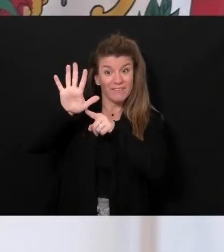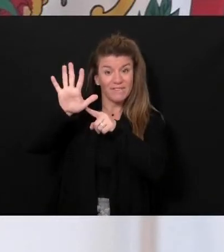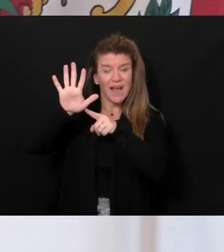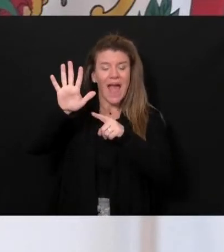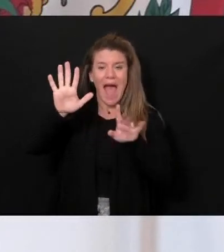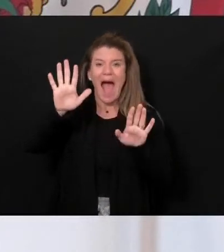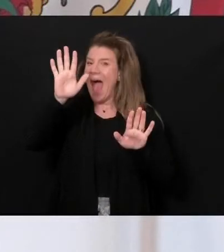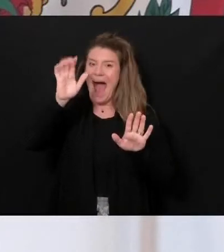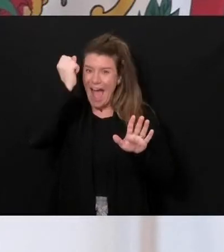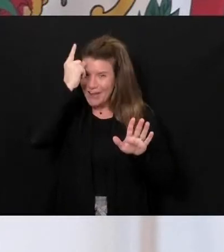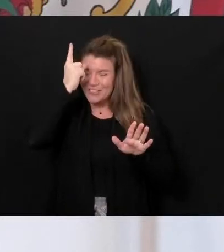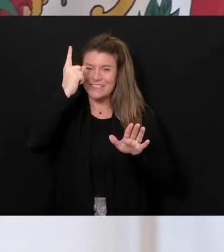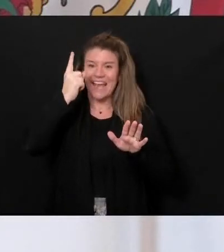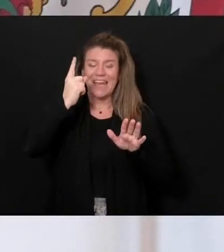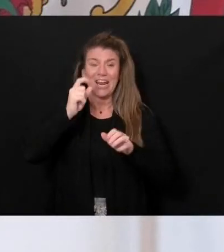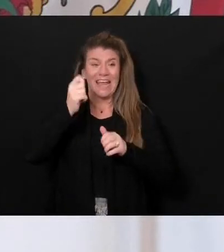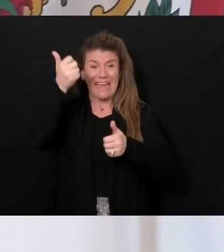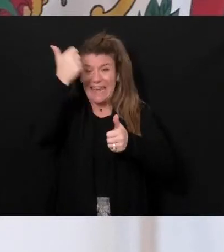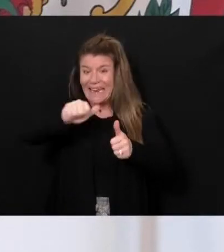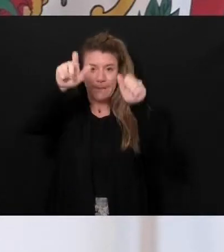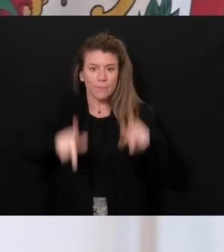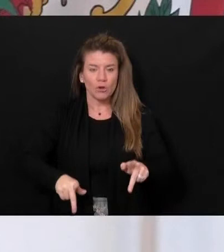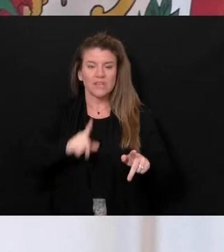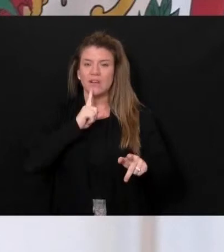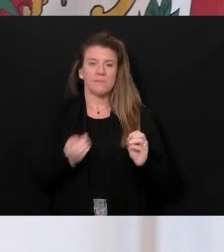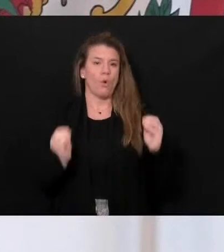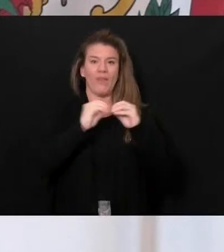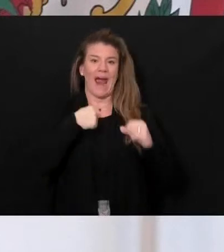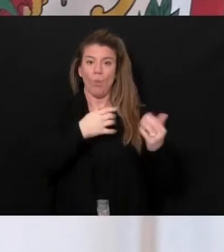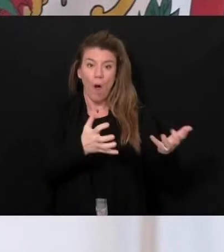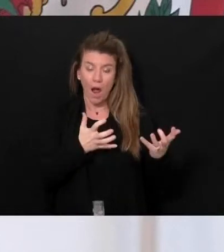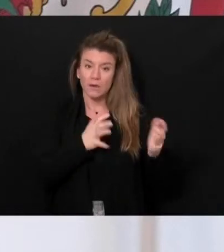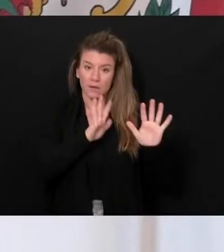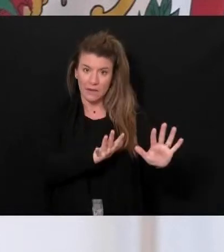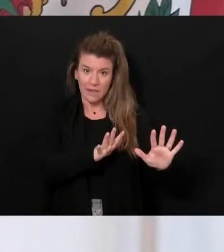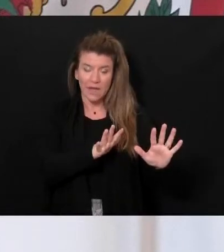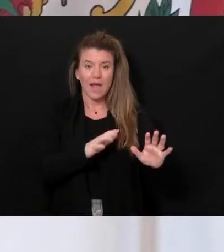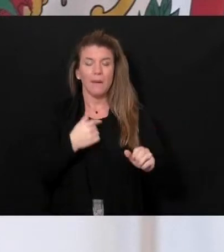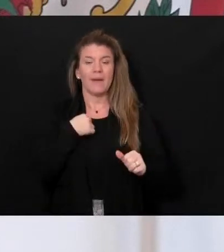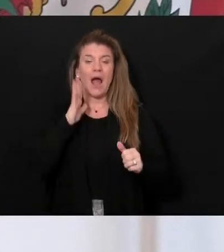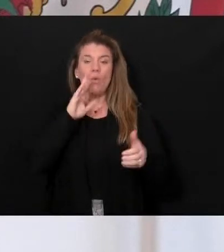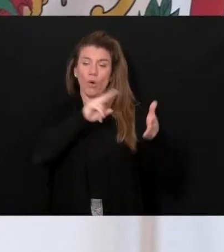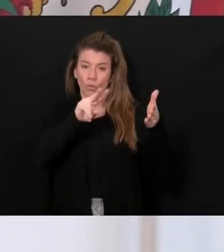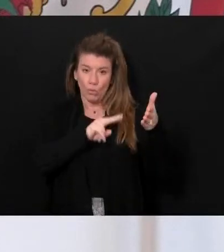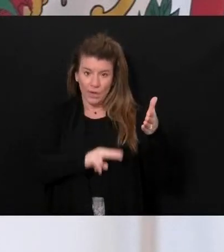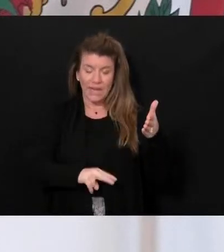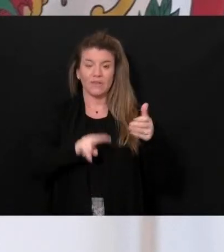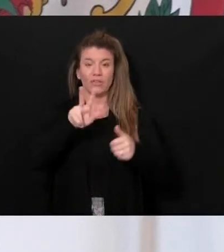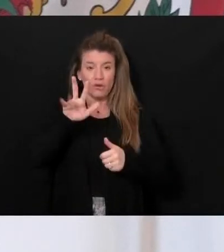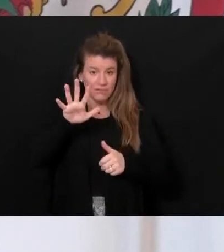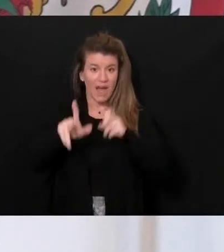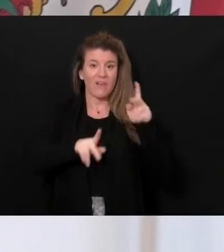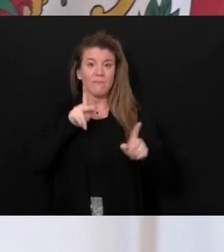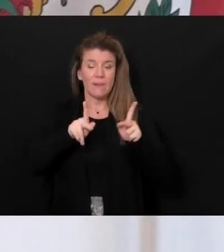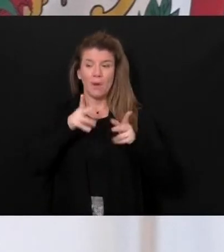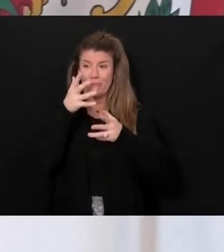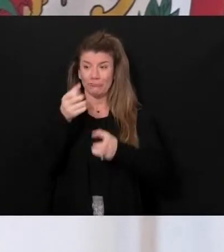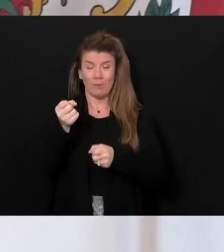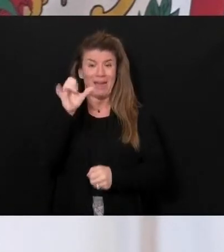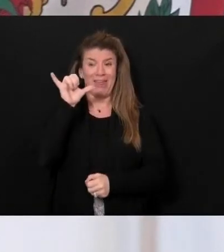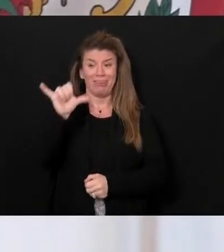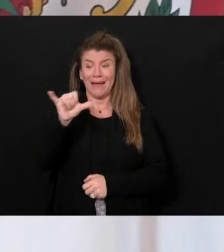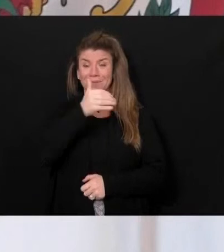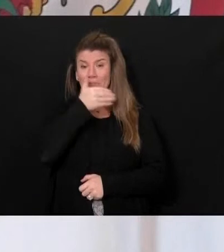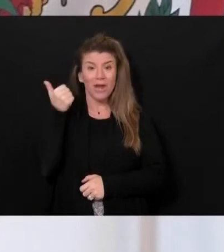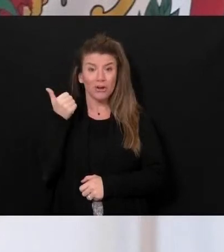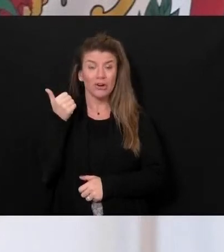every one is too many. But I'm going to read these, but trust me, it's a whole heck of a lot